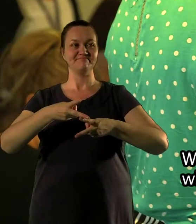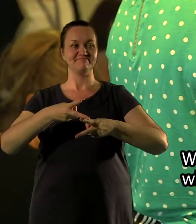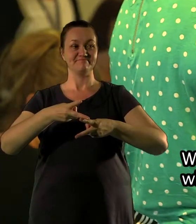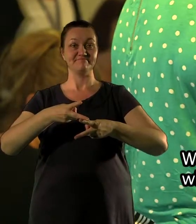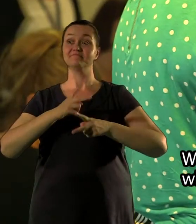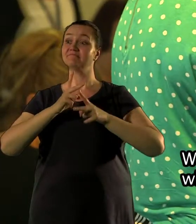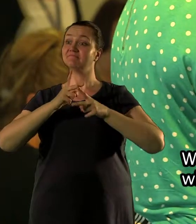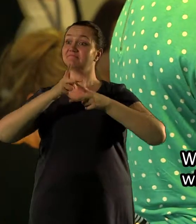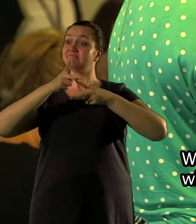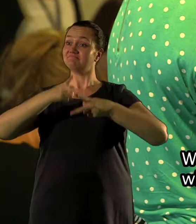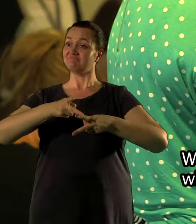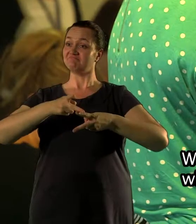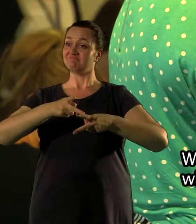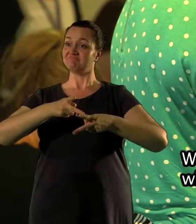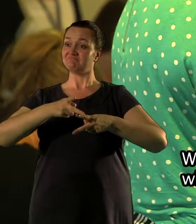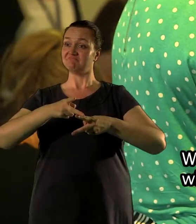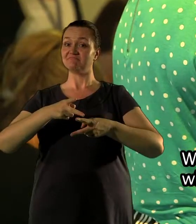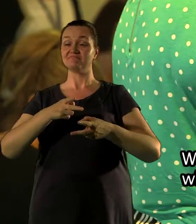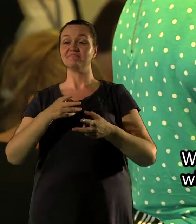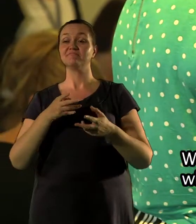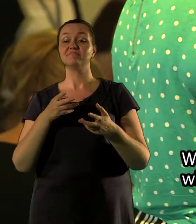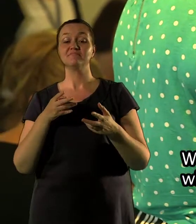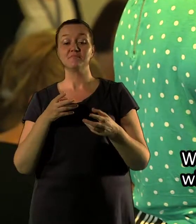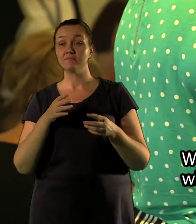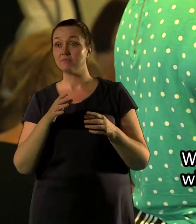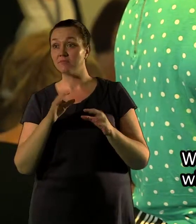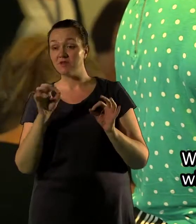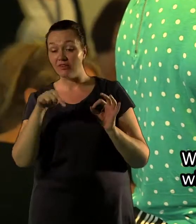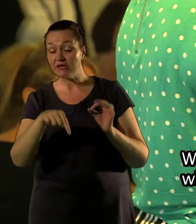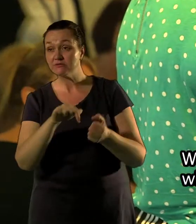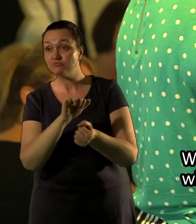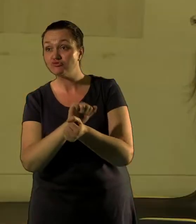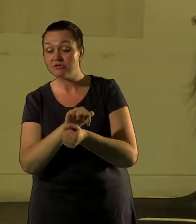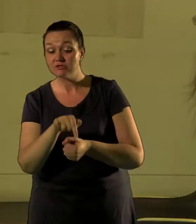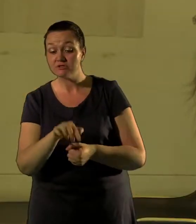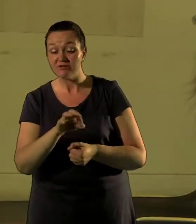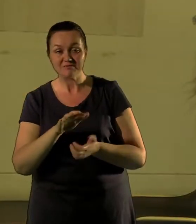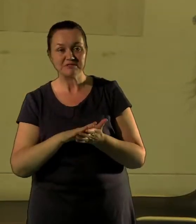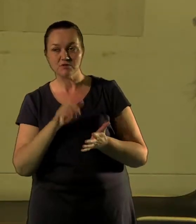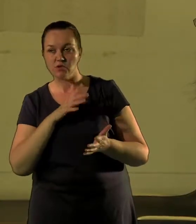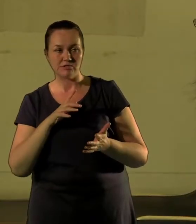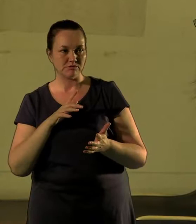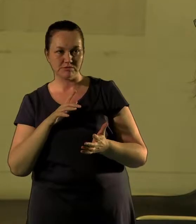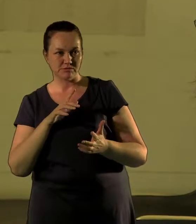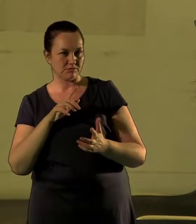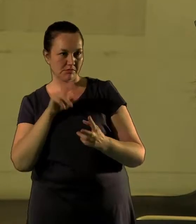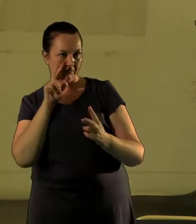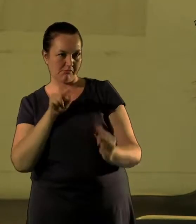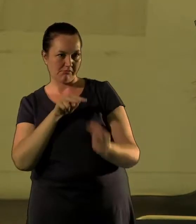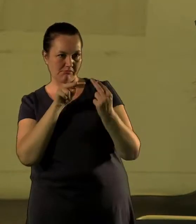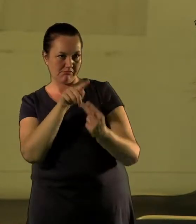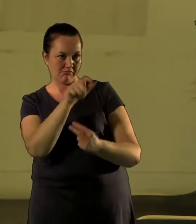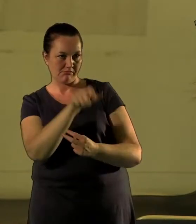officers who hasn't got the prisoner try to make eye contact with the prisoner and wink. The prisoner is trying